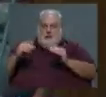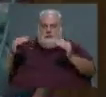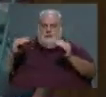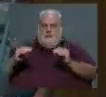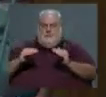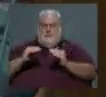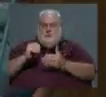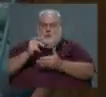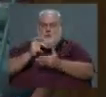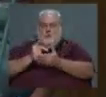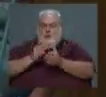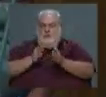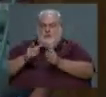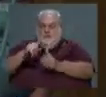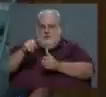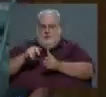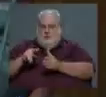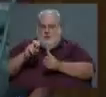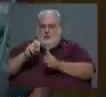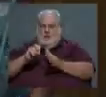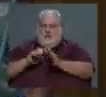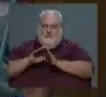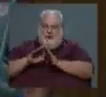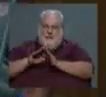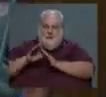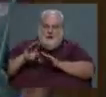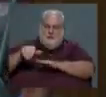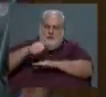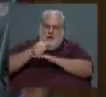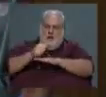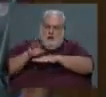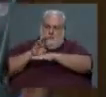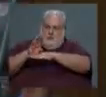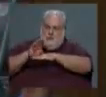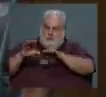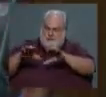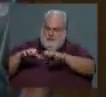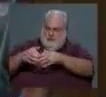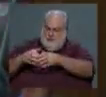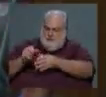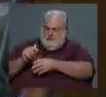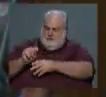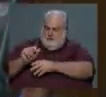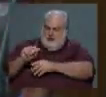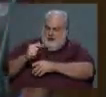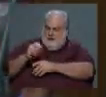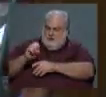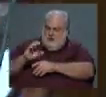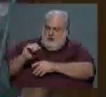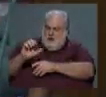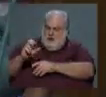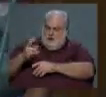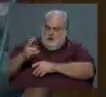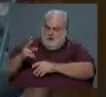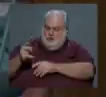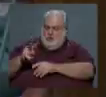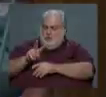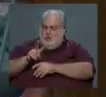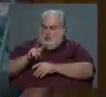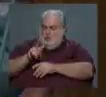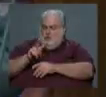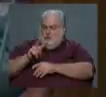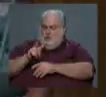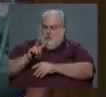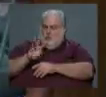An ordinance to approve a plan zoning development establish a plan commercial district titled Stagecoach West 2, Long Form PCD, located at